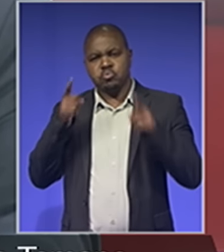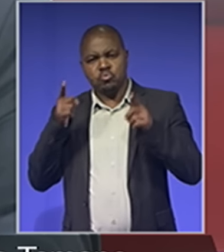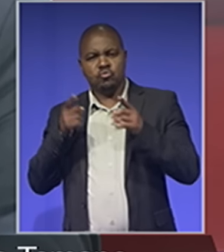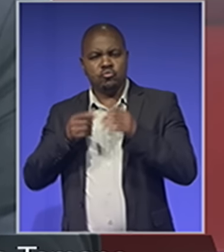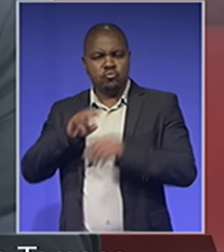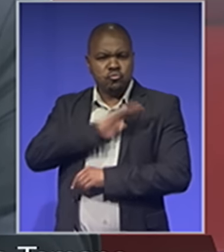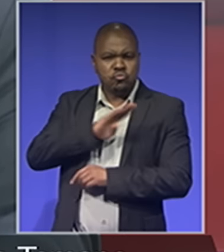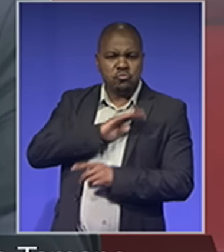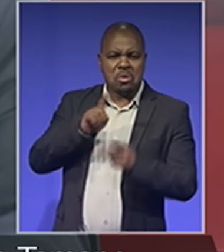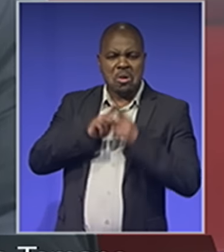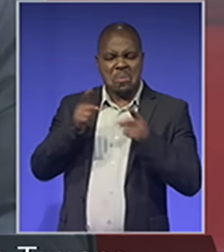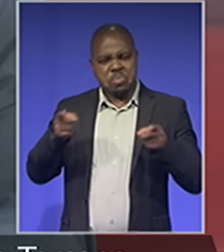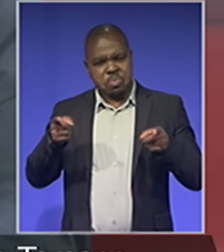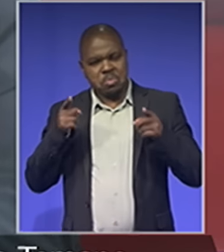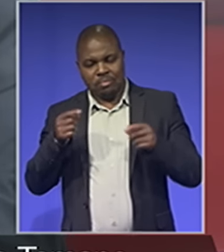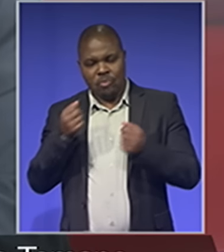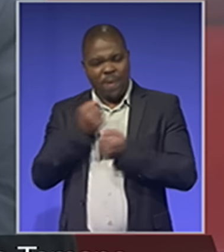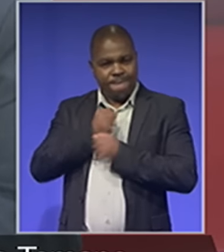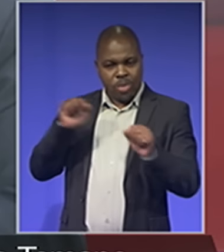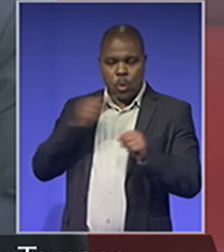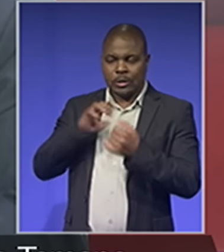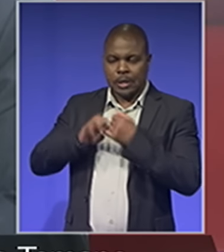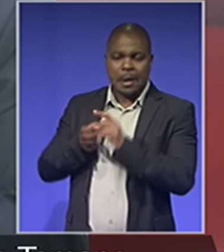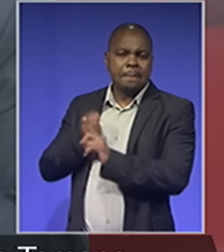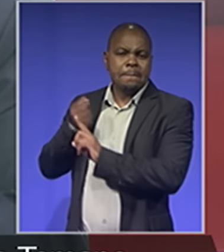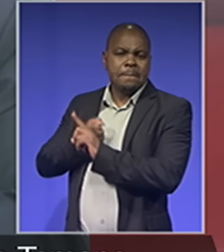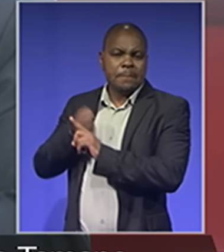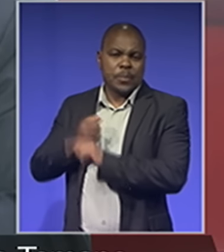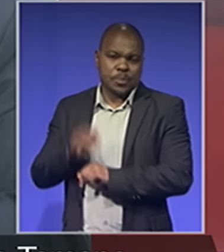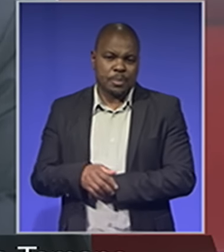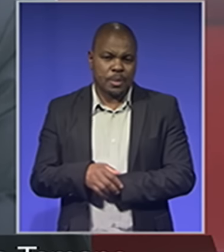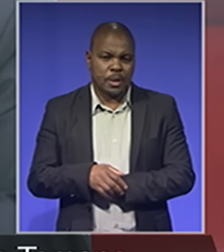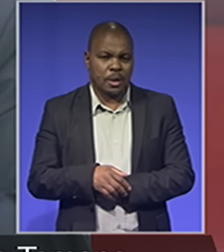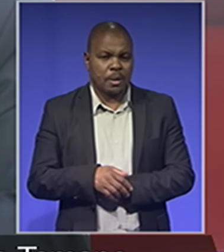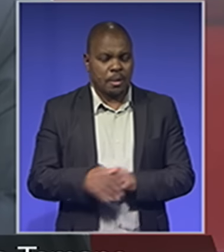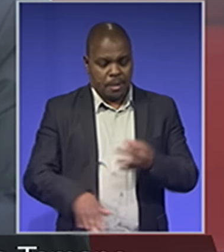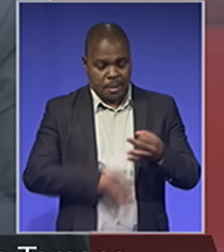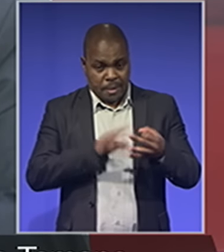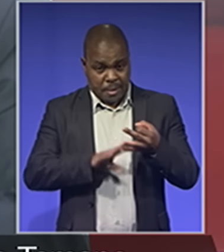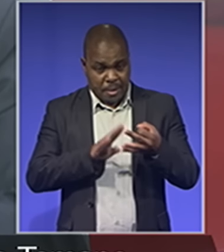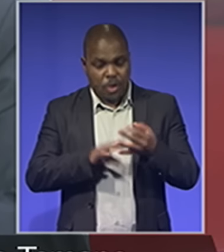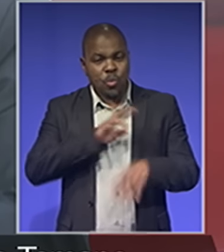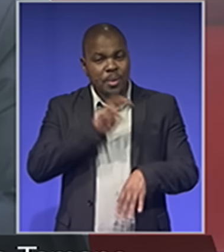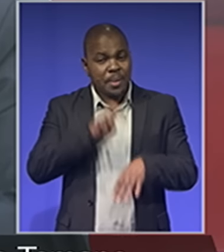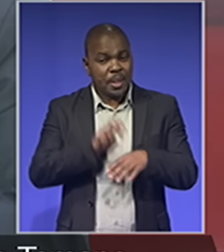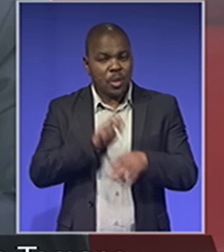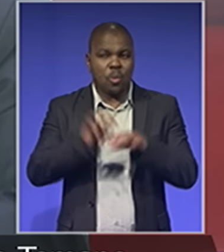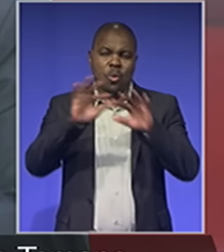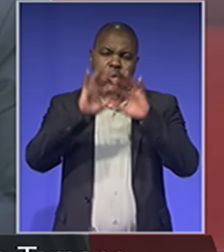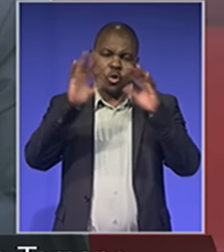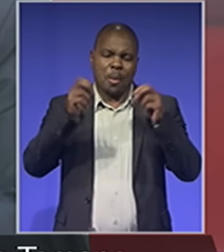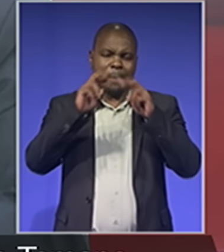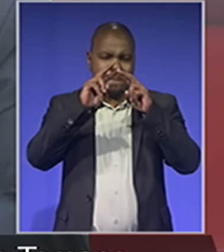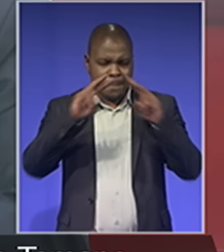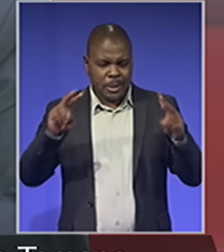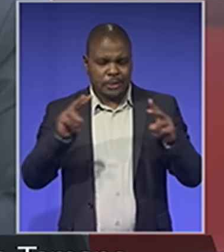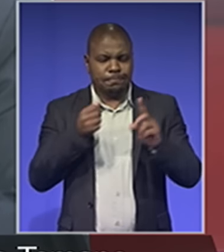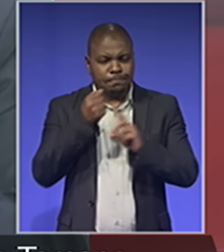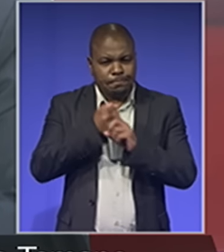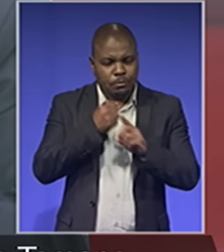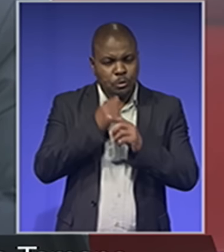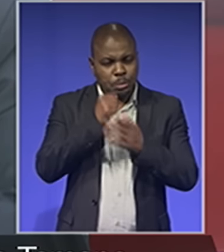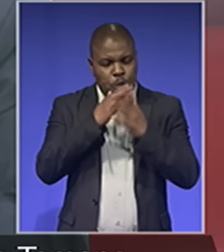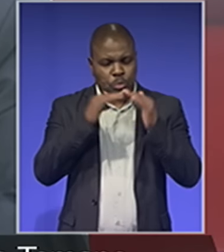extremism. At the same time, we must strive for global peace, for stability,